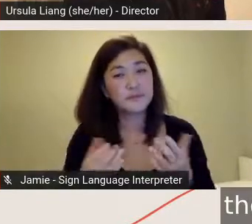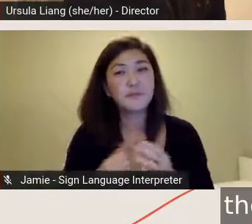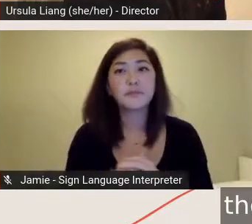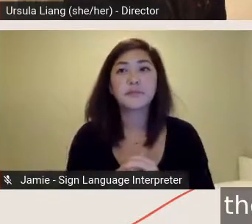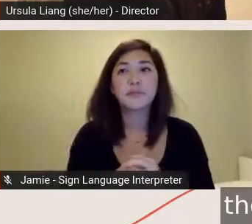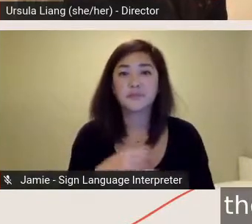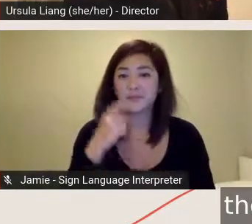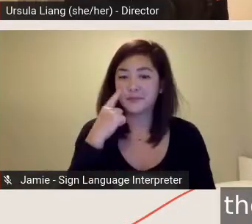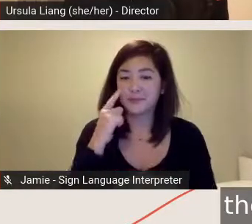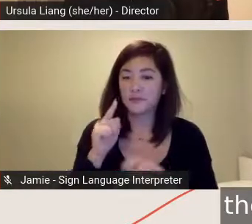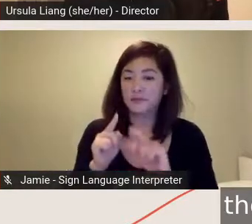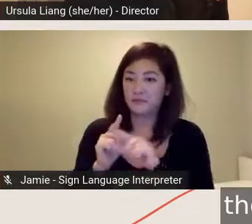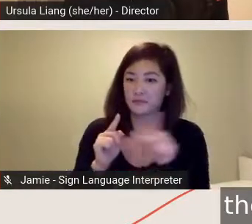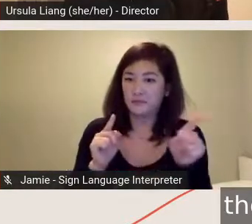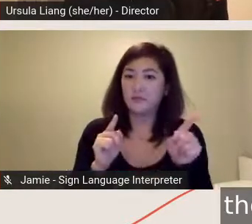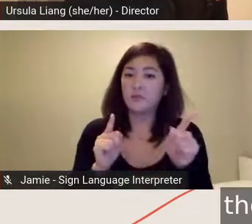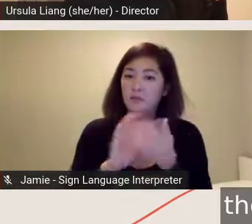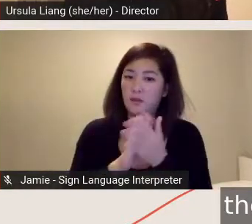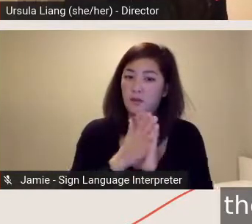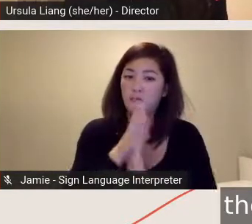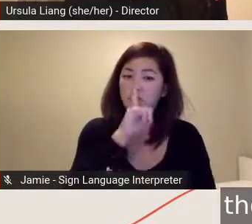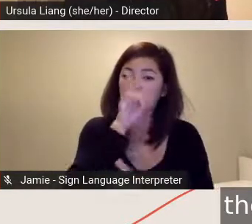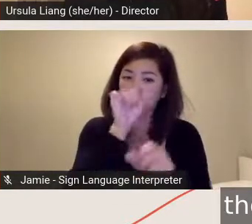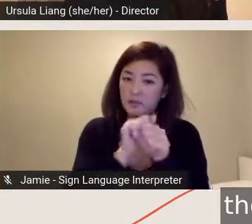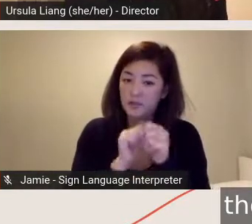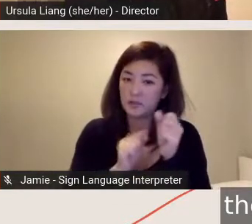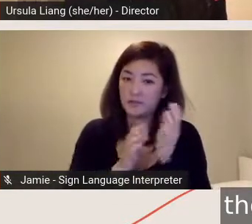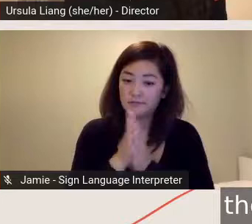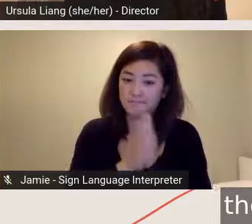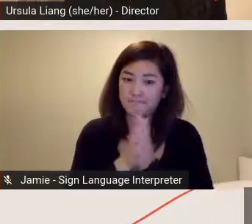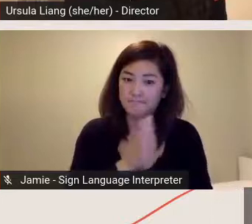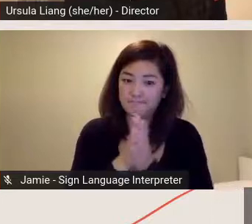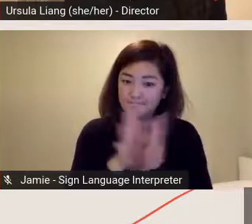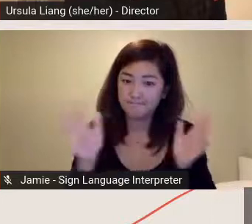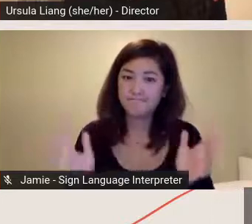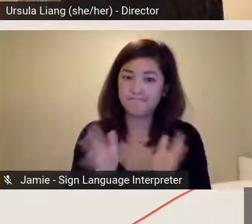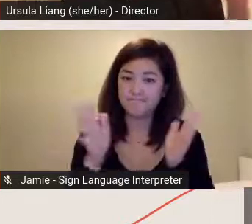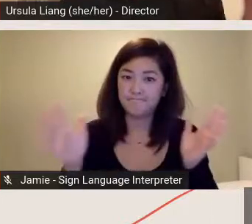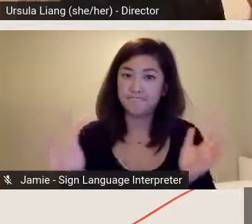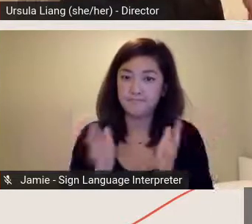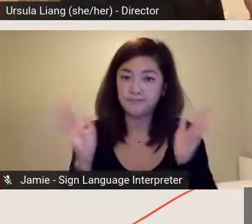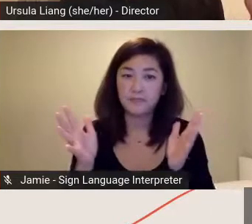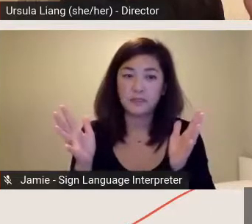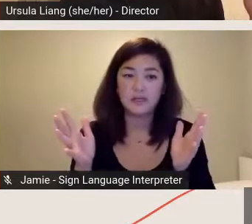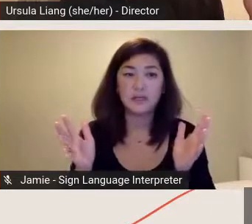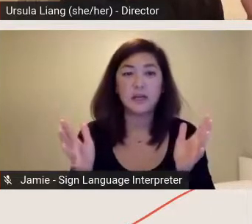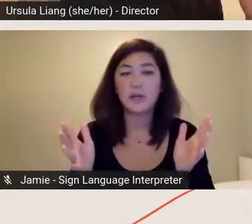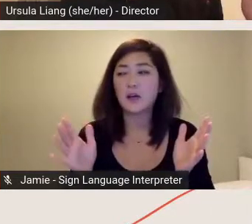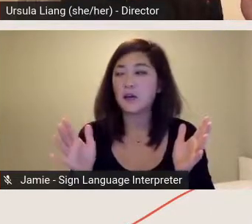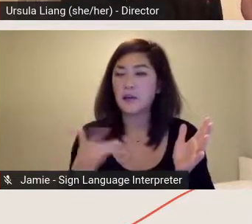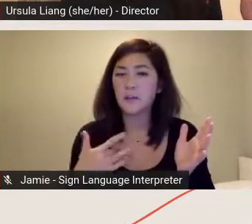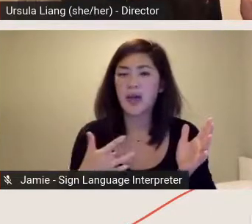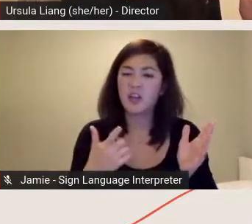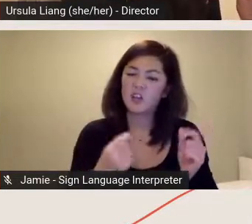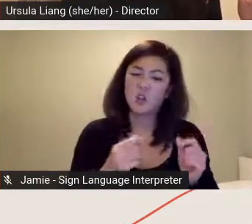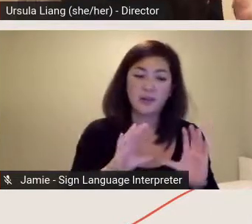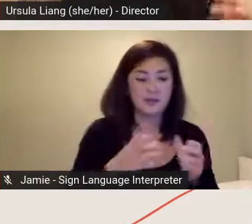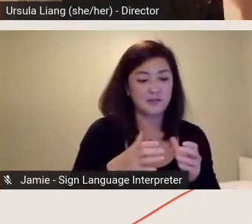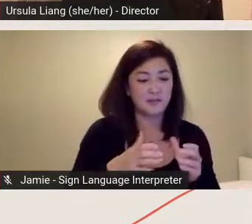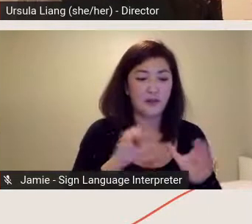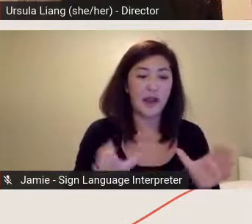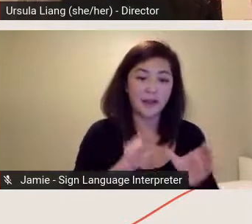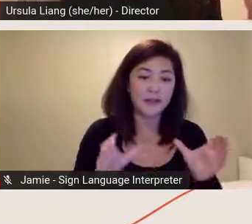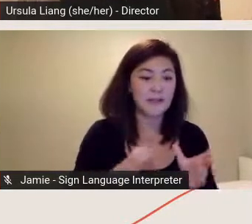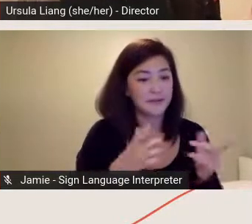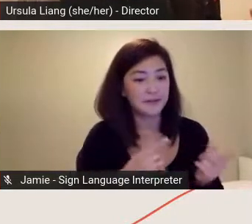think those folks became very motivated in the wake of this case, where they were sort of in their lane doing their own thing, and now they're realizing that